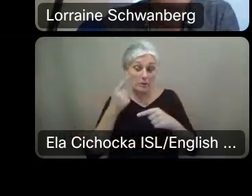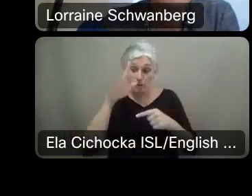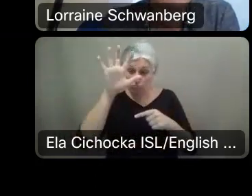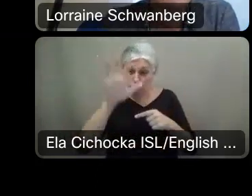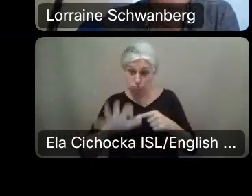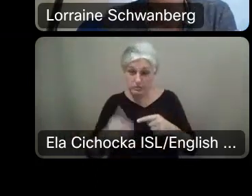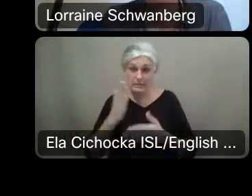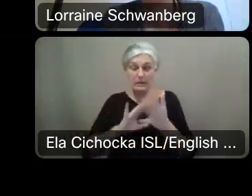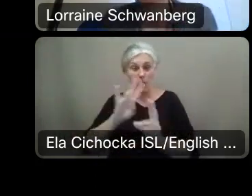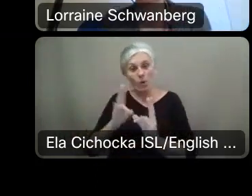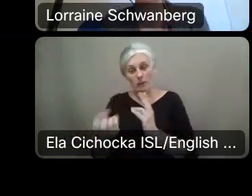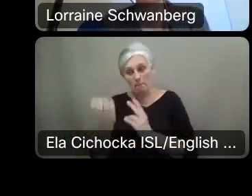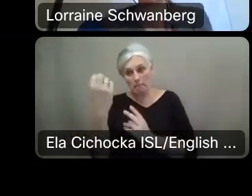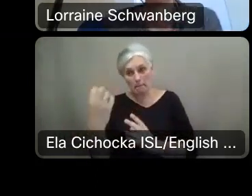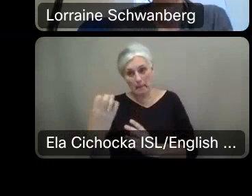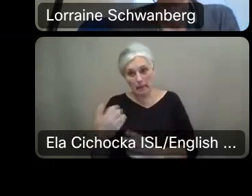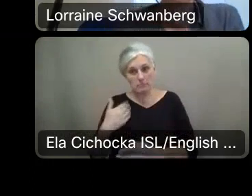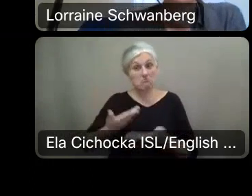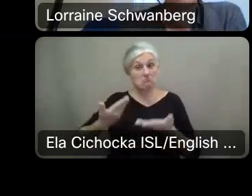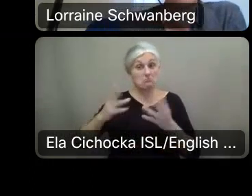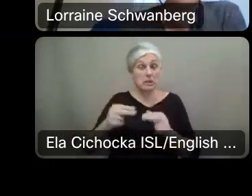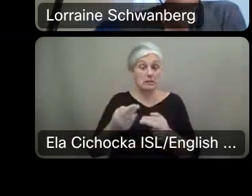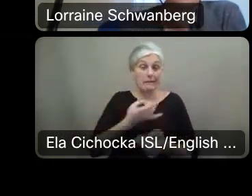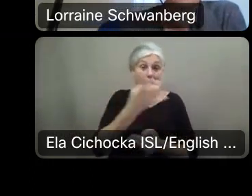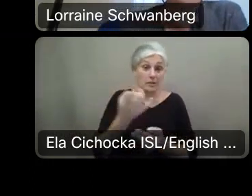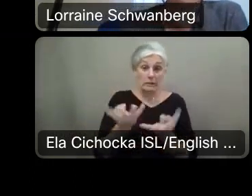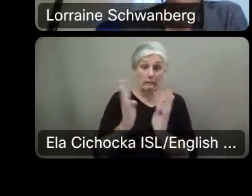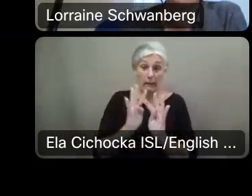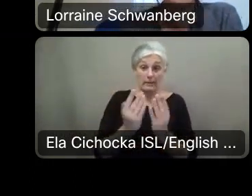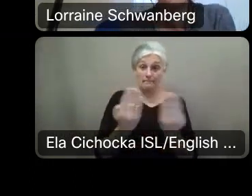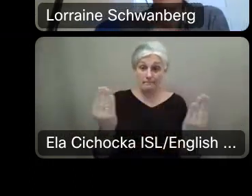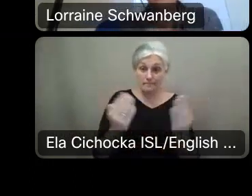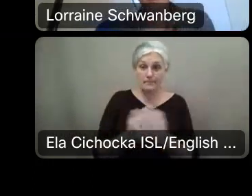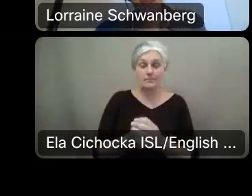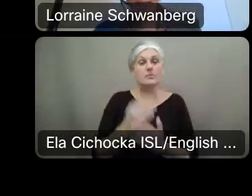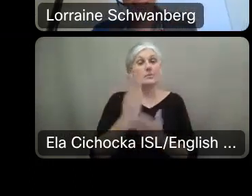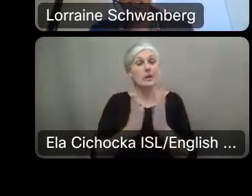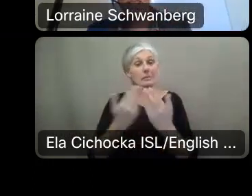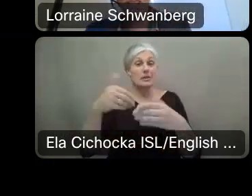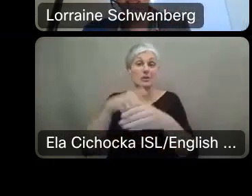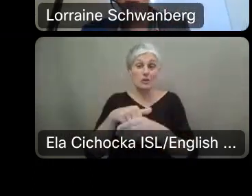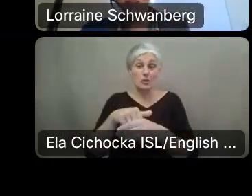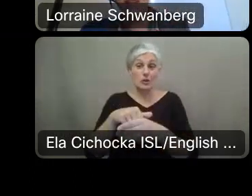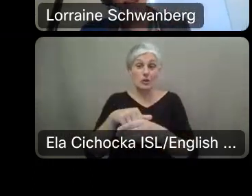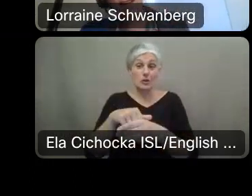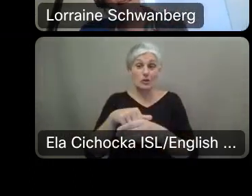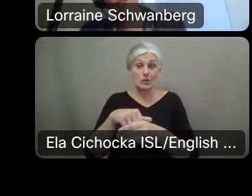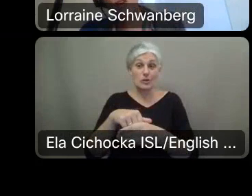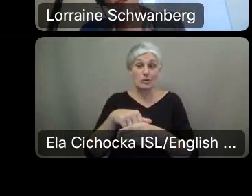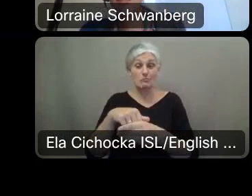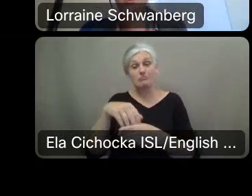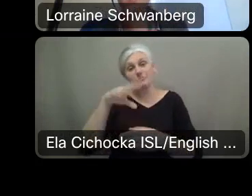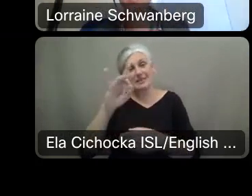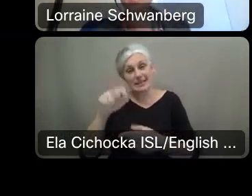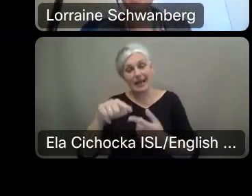the questions that have been coming forward. I think everyone could join the panel now at this stage, including Ken and